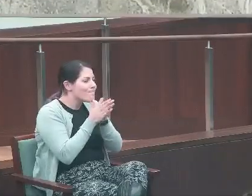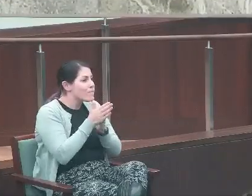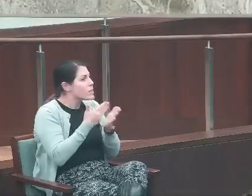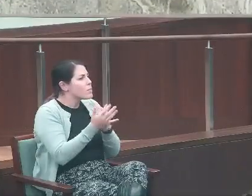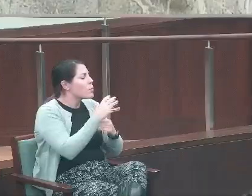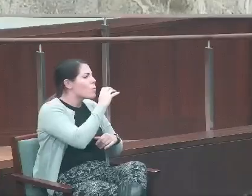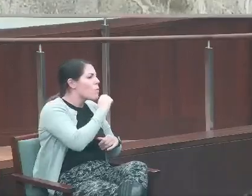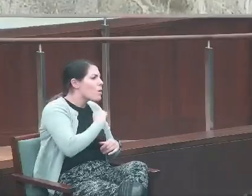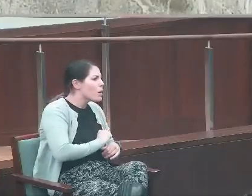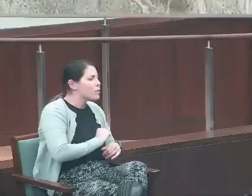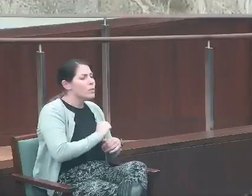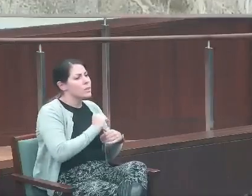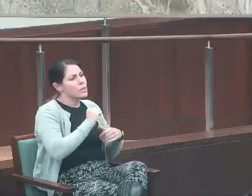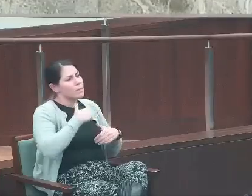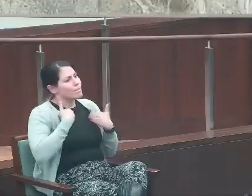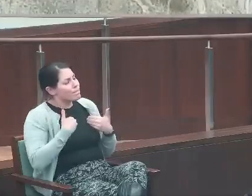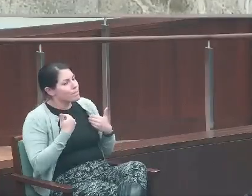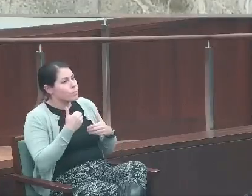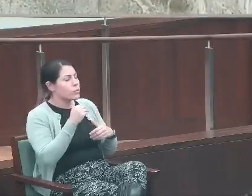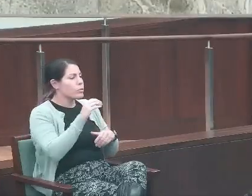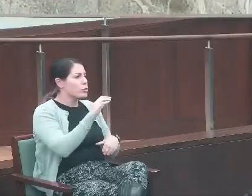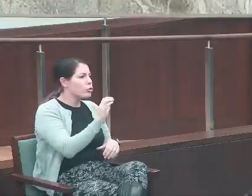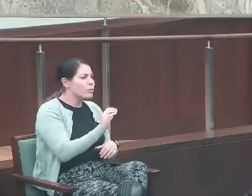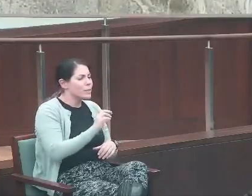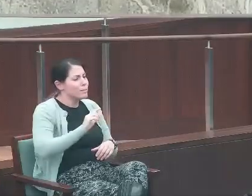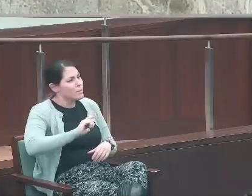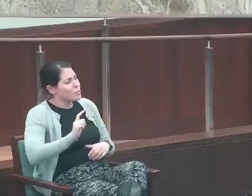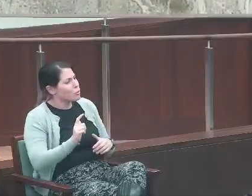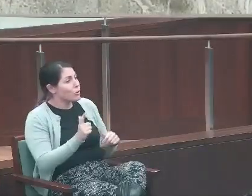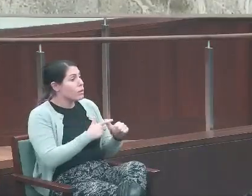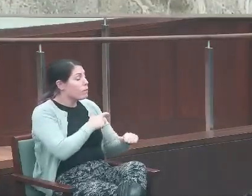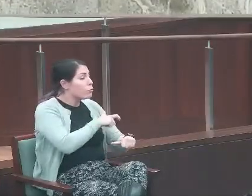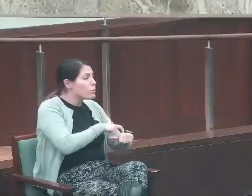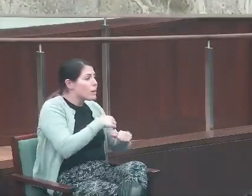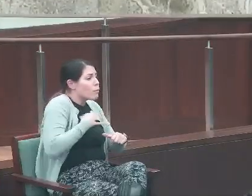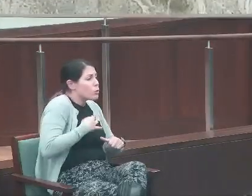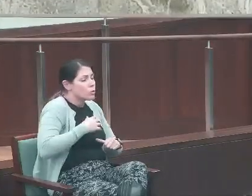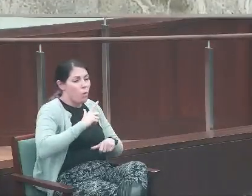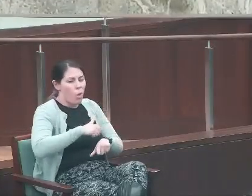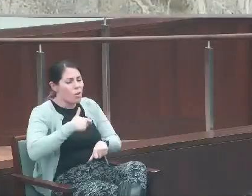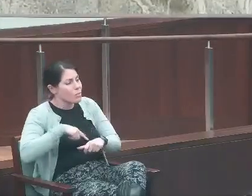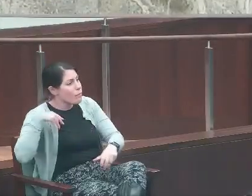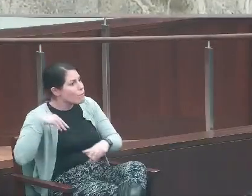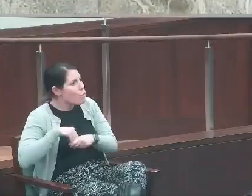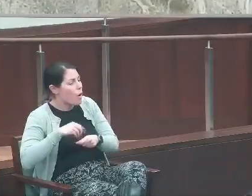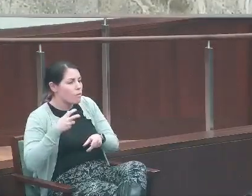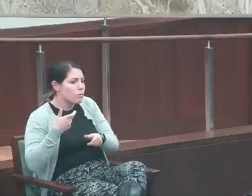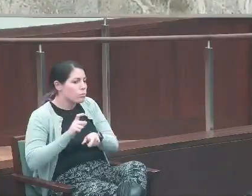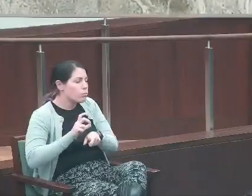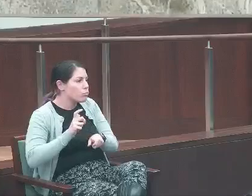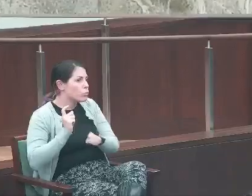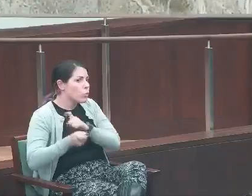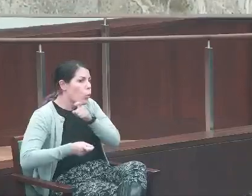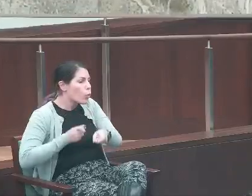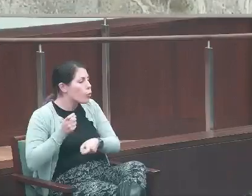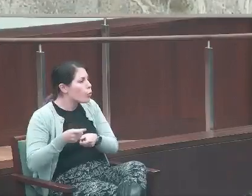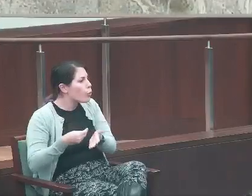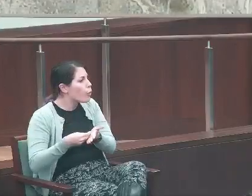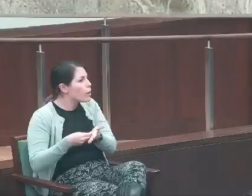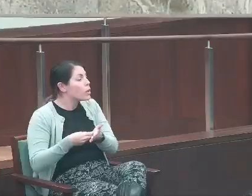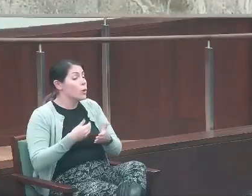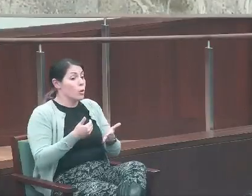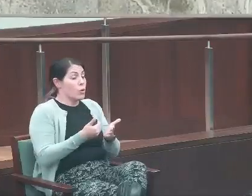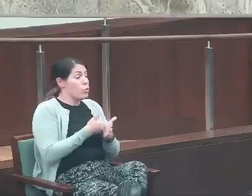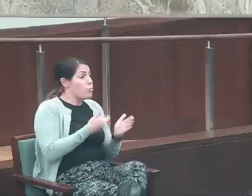old, conservative or liberal, a first-time volunteer or a long-time donor, a new member of the